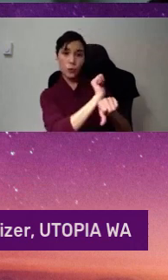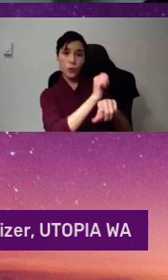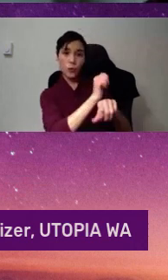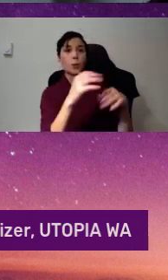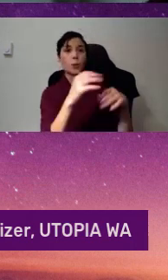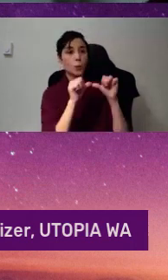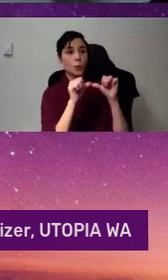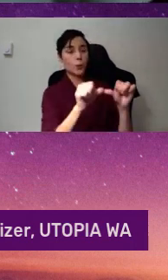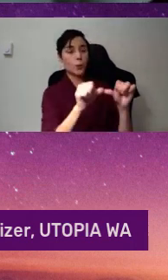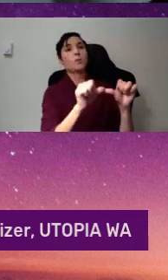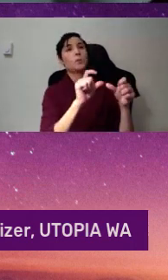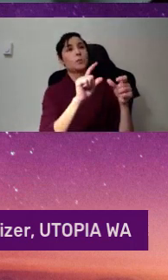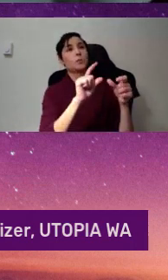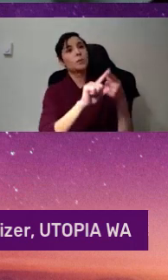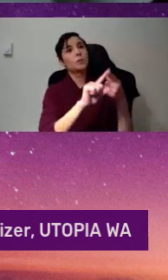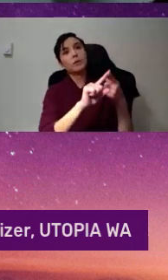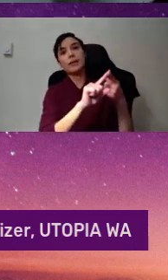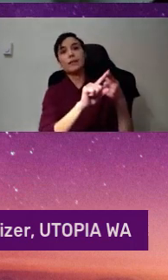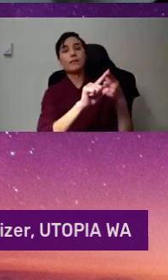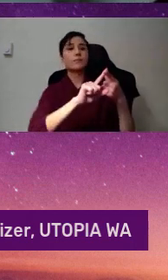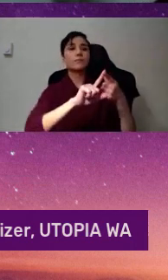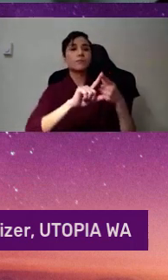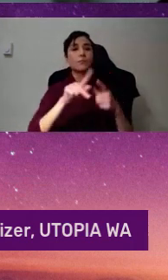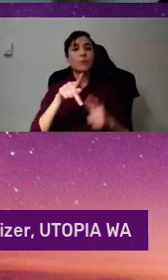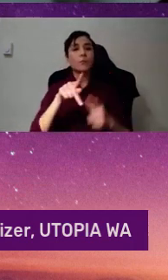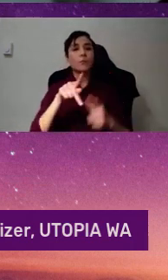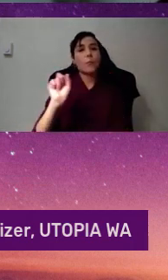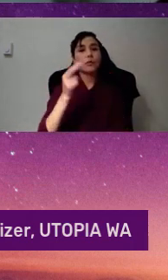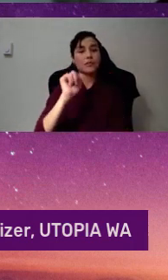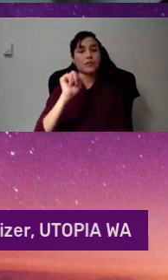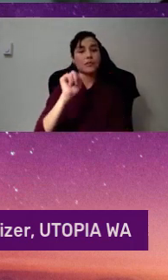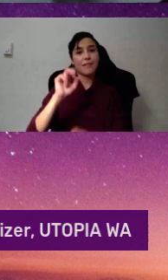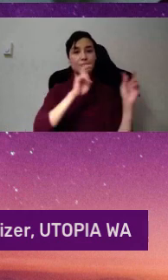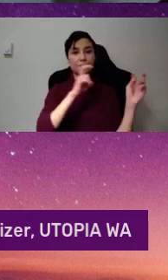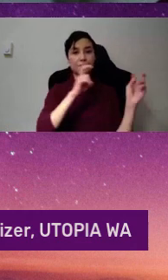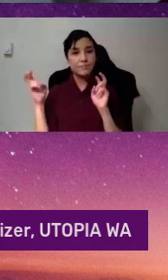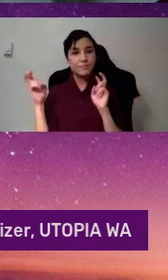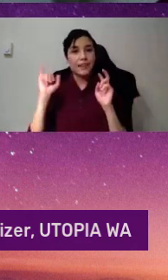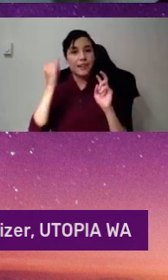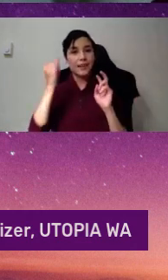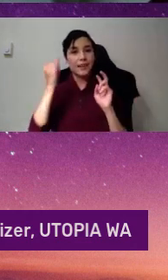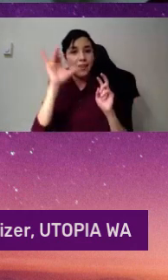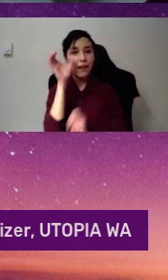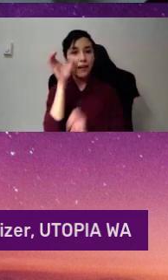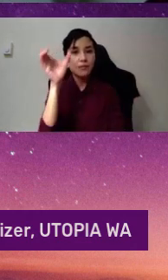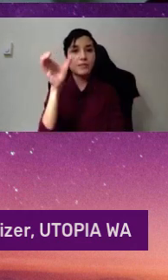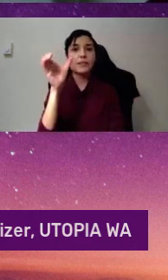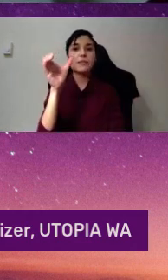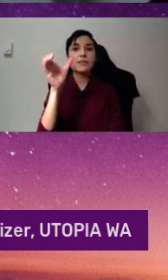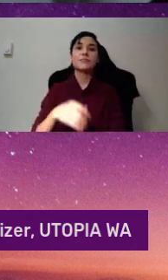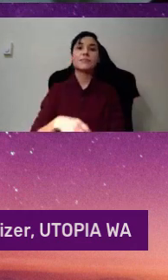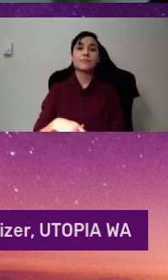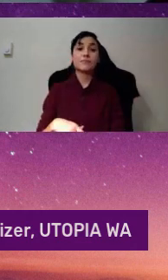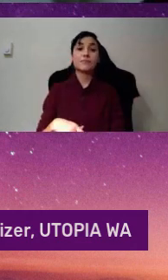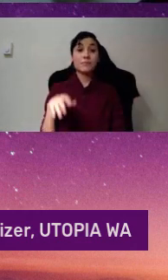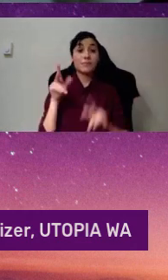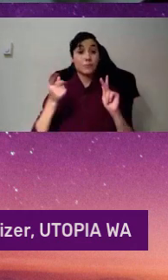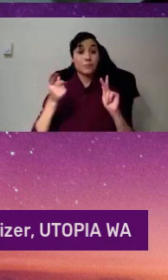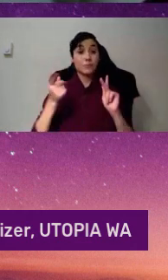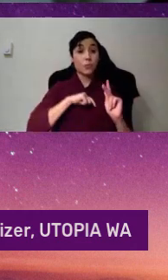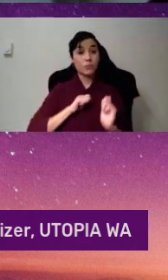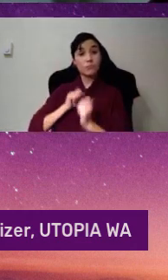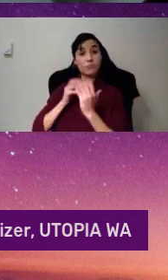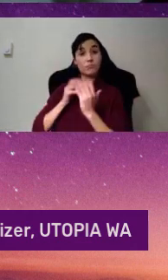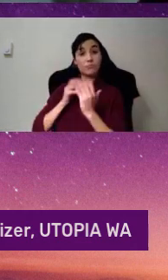possible. The dangers of ignorance we have faced in the past have not gone away. And our community